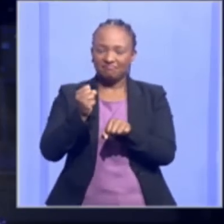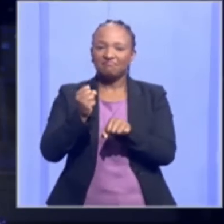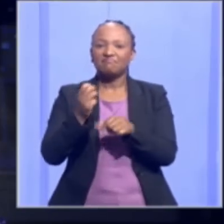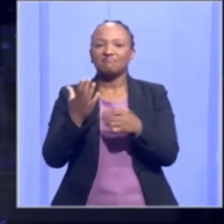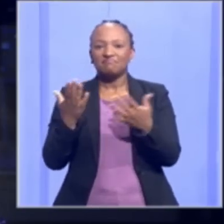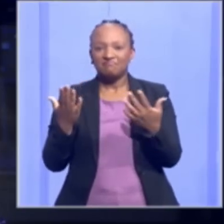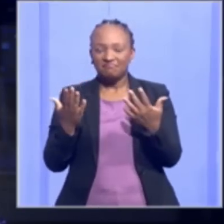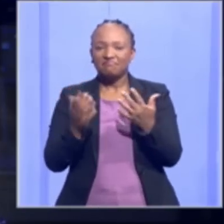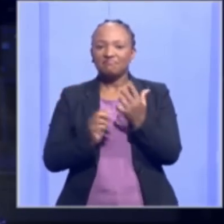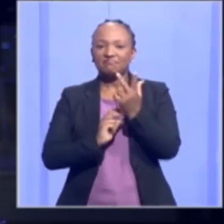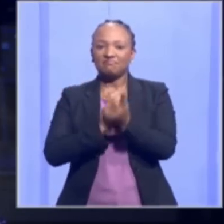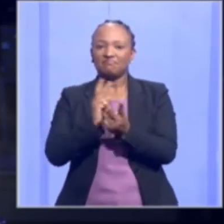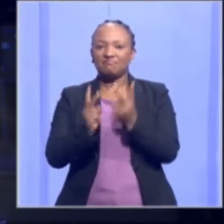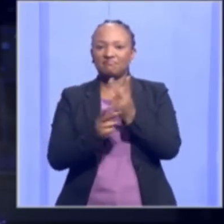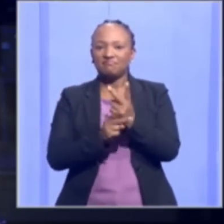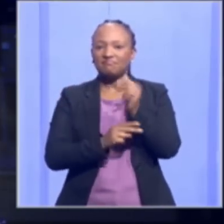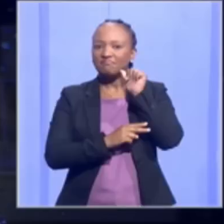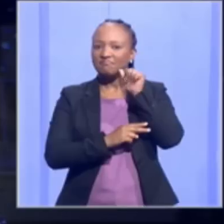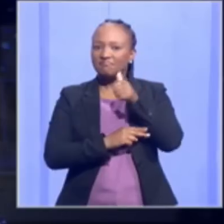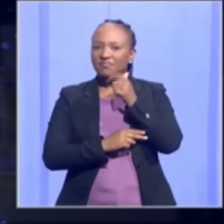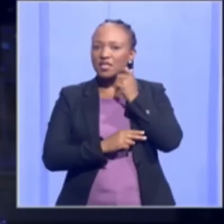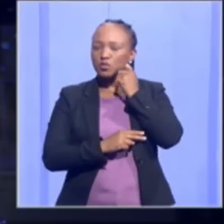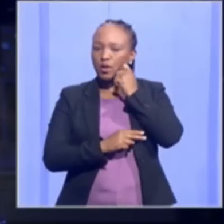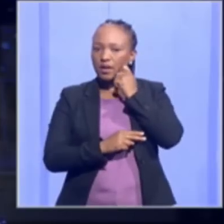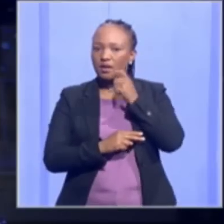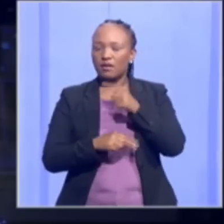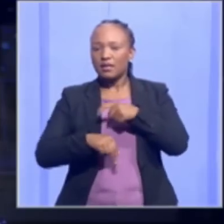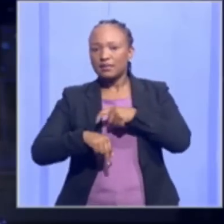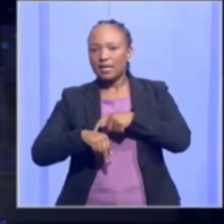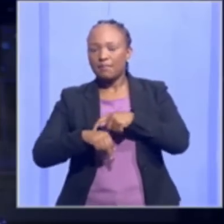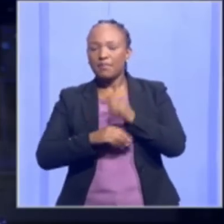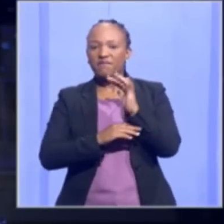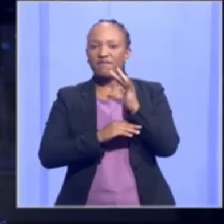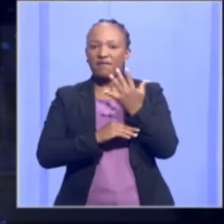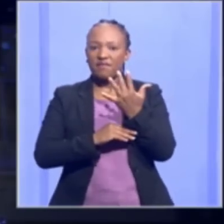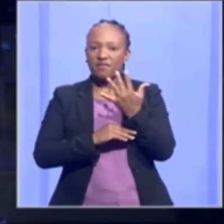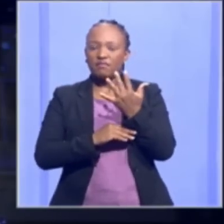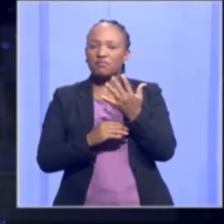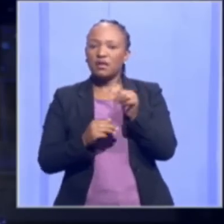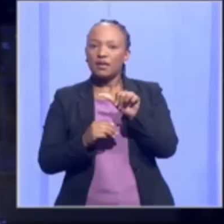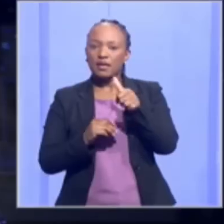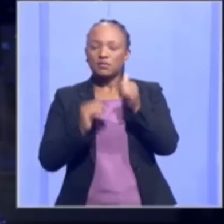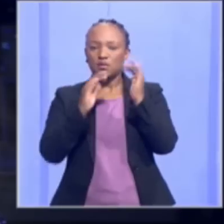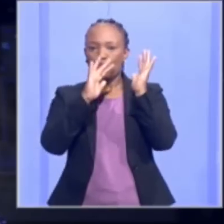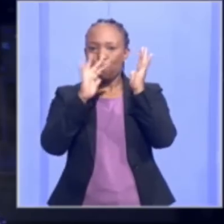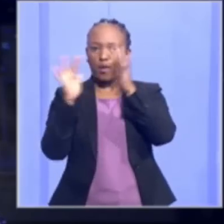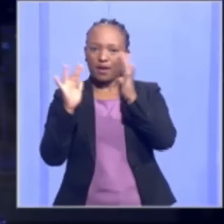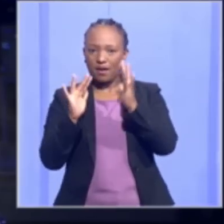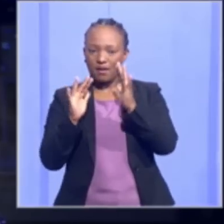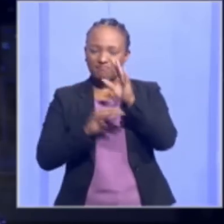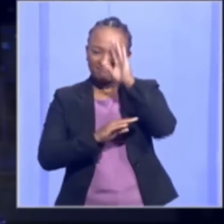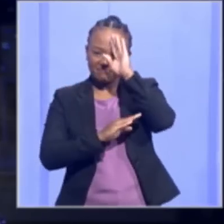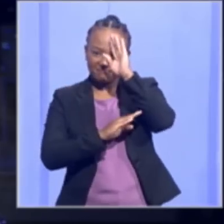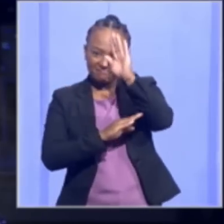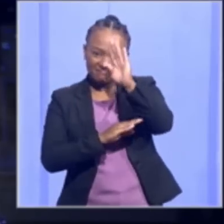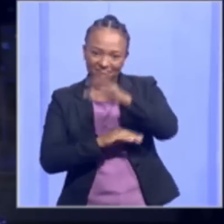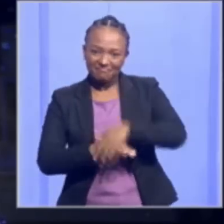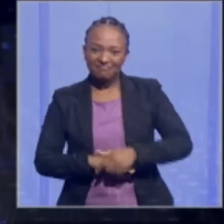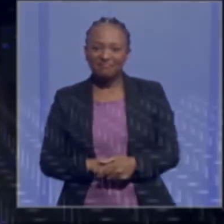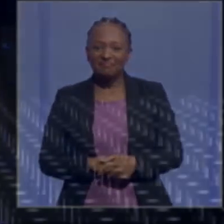di rengwe hape ho sasa ke moifo wa Setswana ka hora ya bohlano ho latela Bolipi. Khotso.